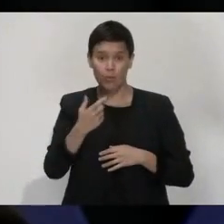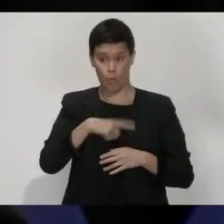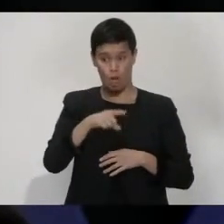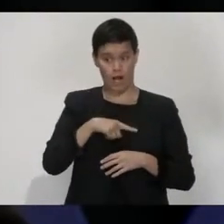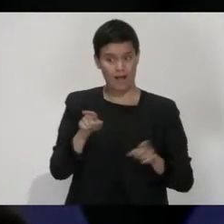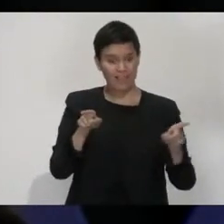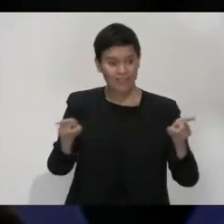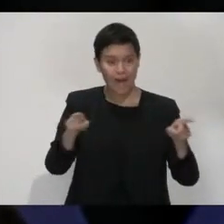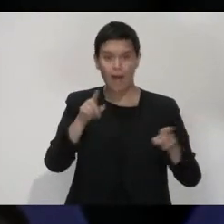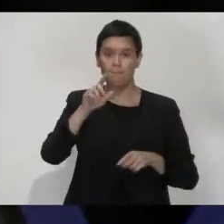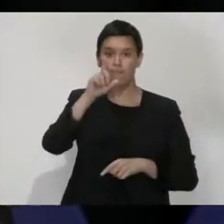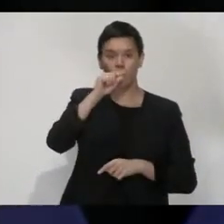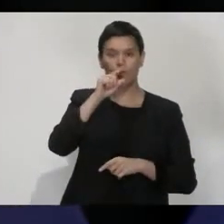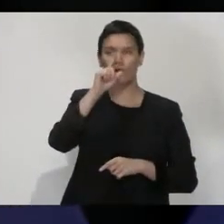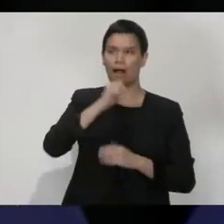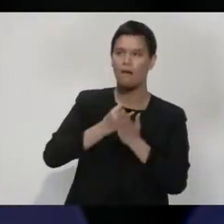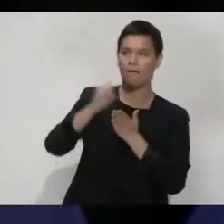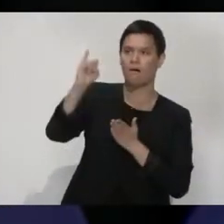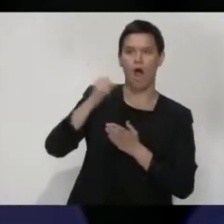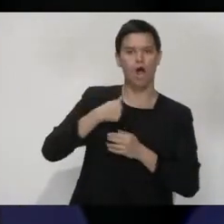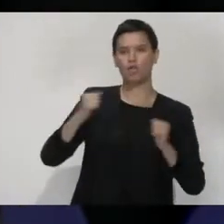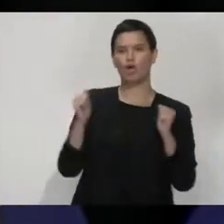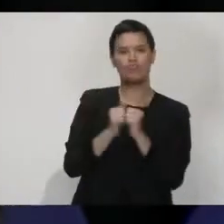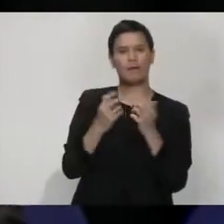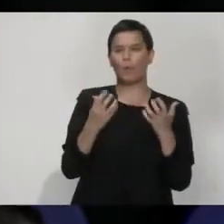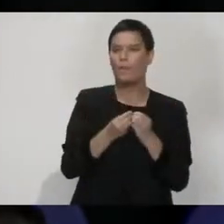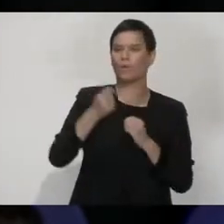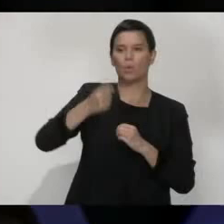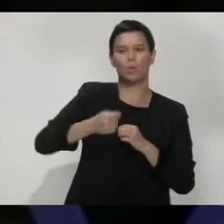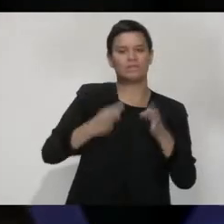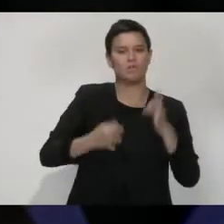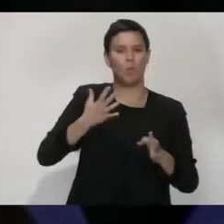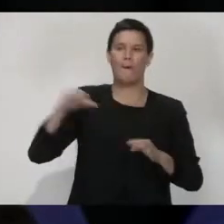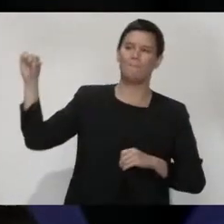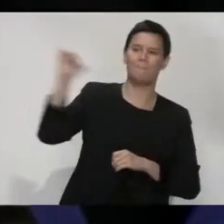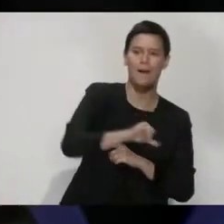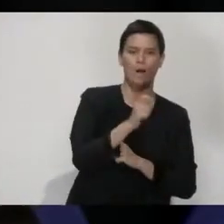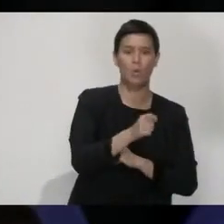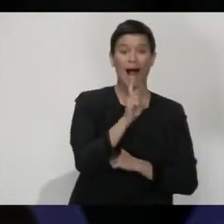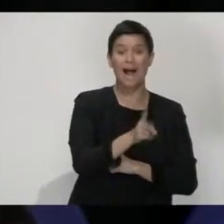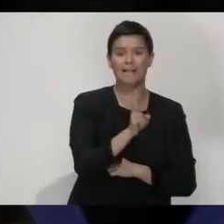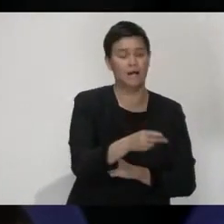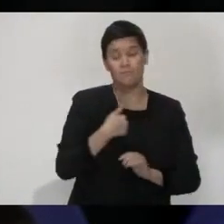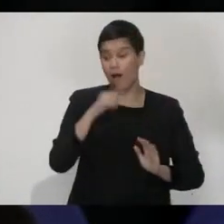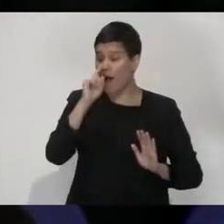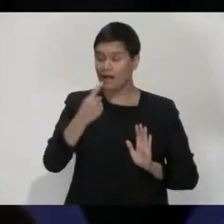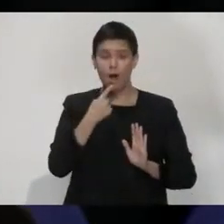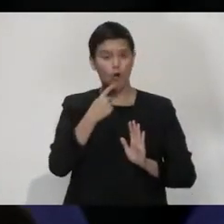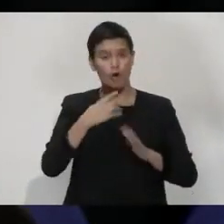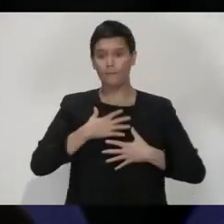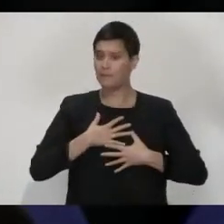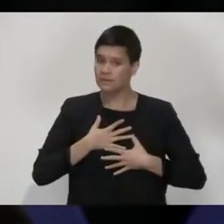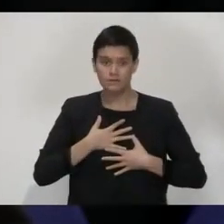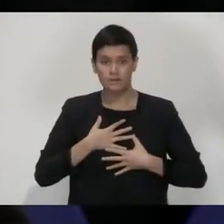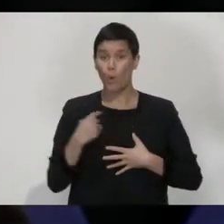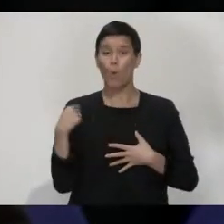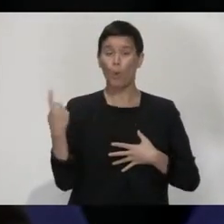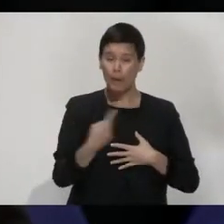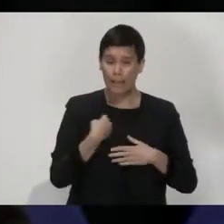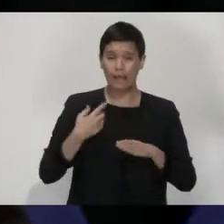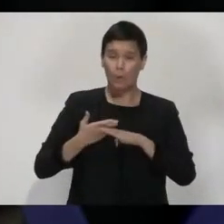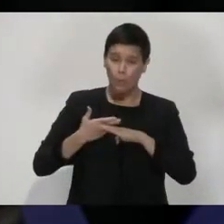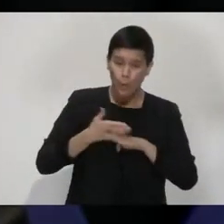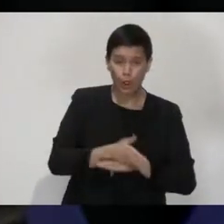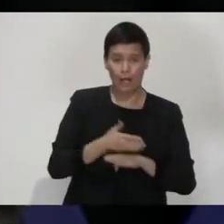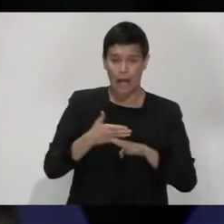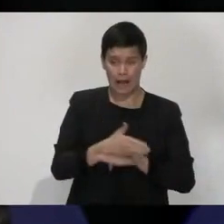careful about what I'd say. More broadly speaking about the justice system as a whole, we've been working very hard while we've been